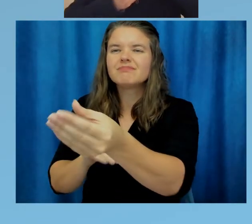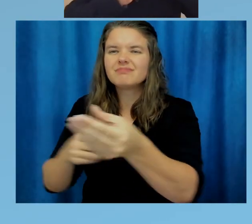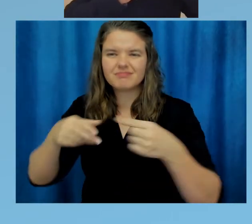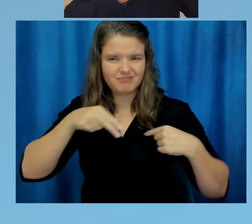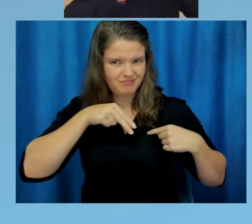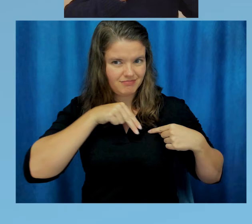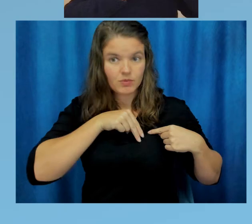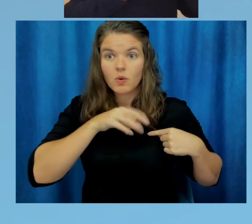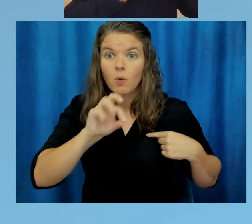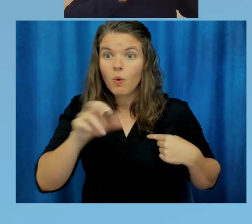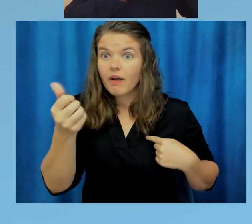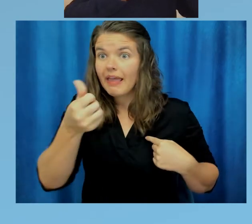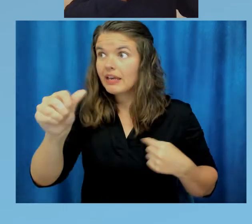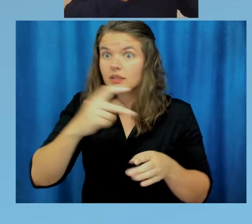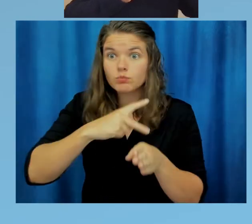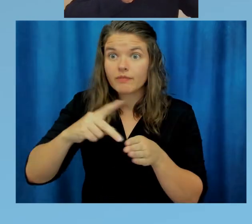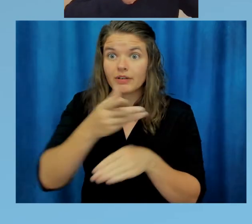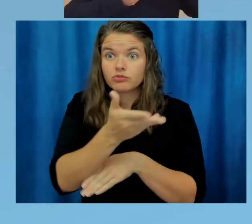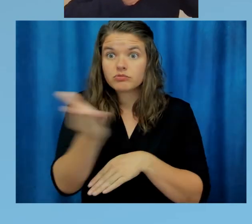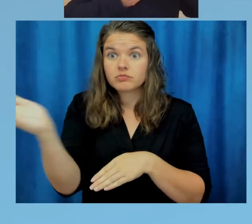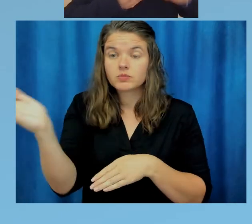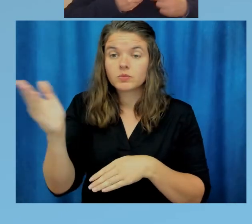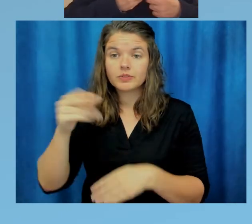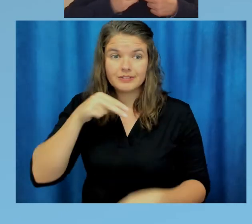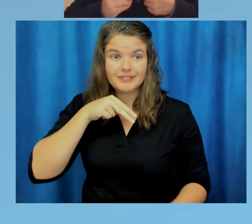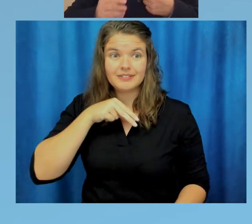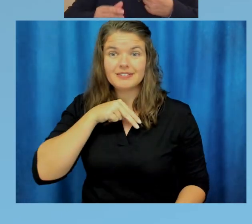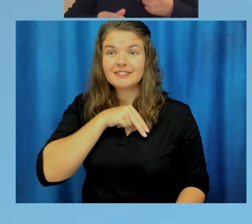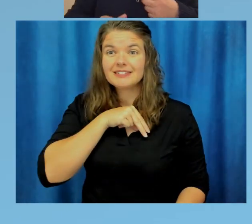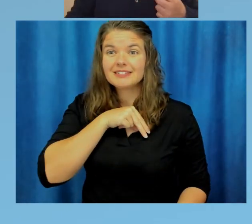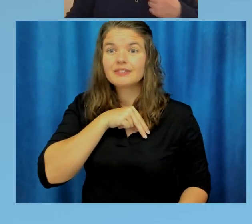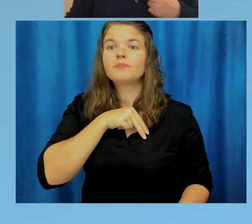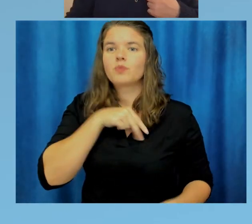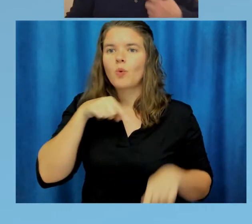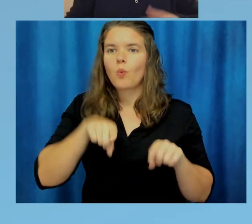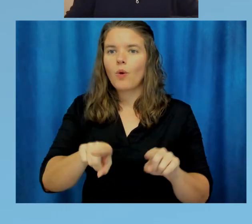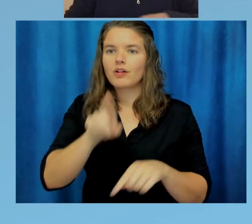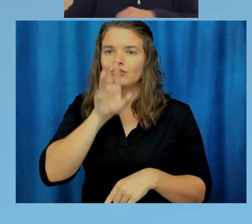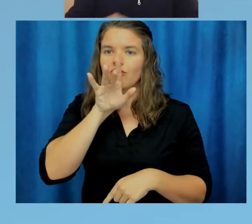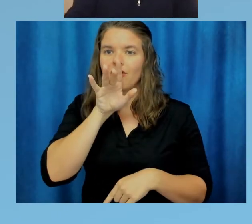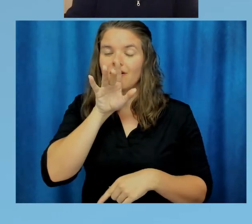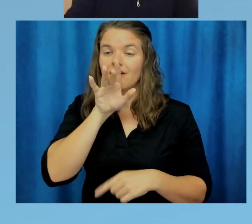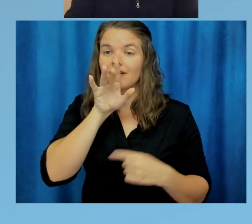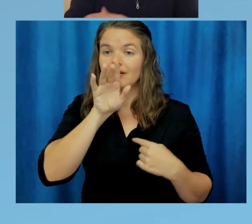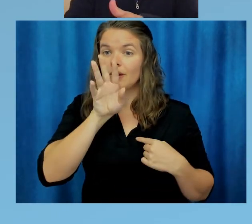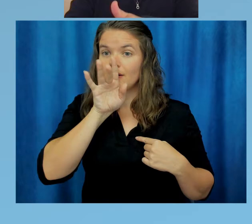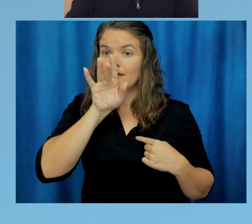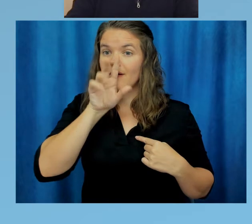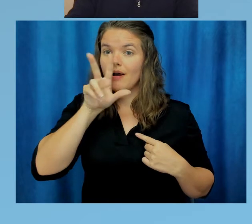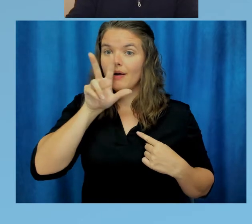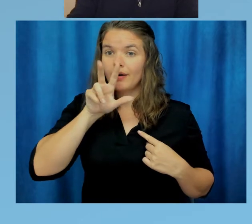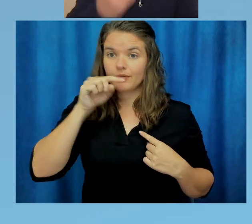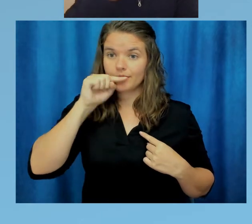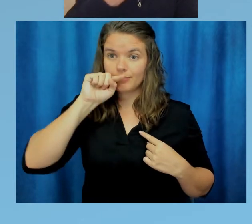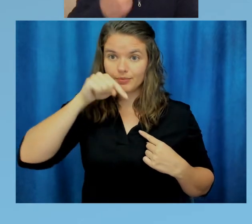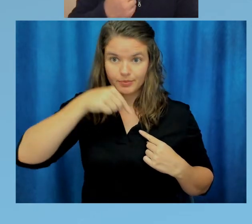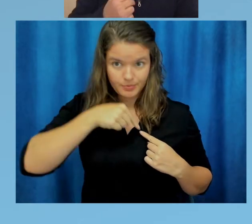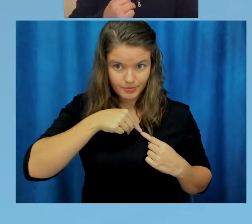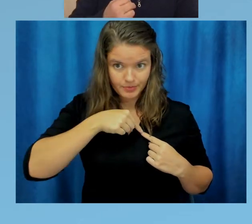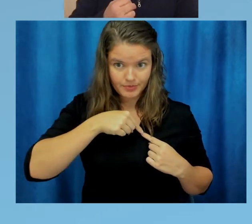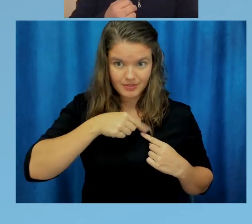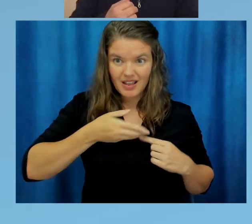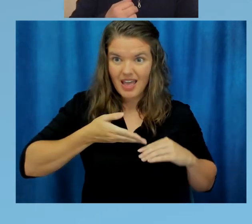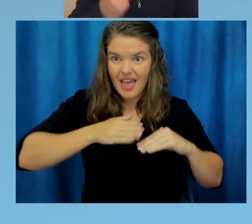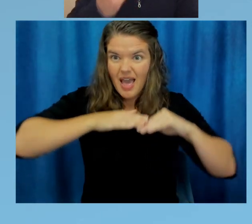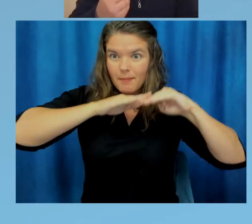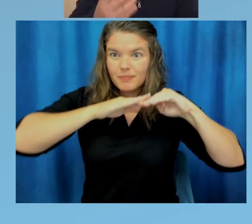doctor or any other professional to wear this, and what this does is everything